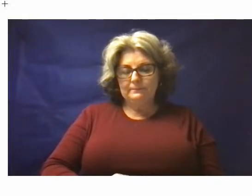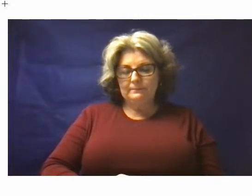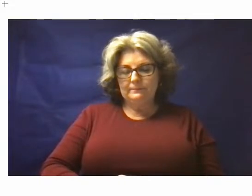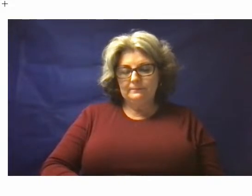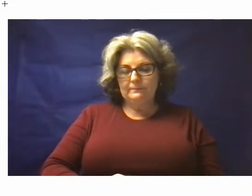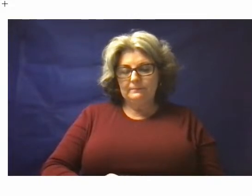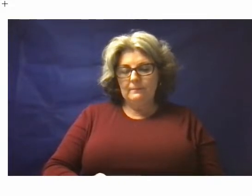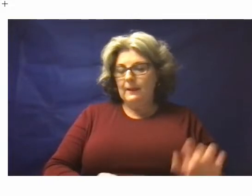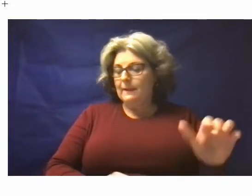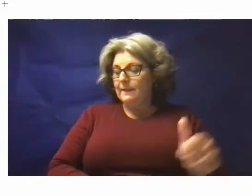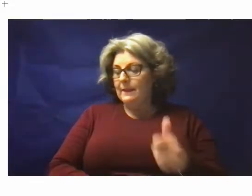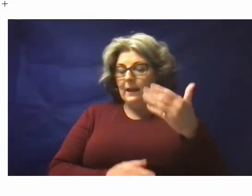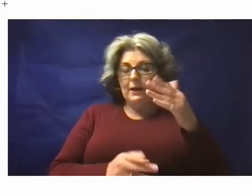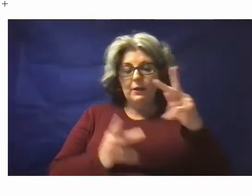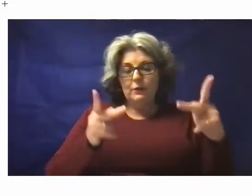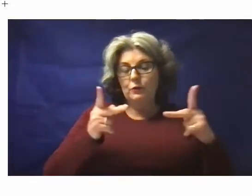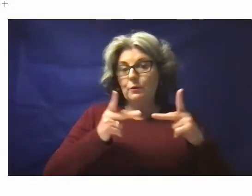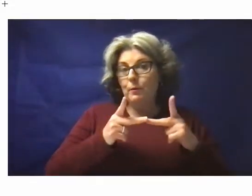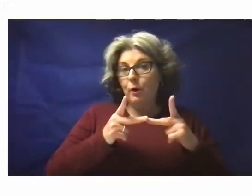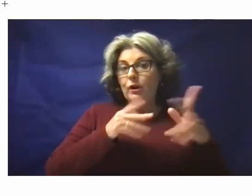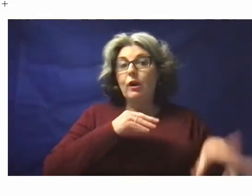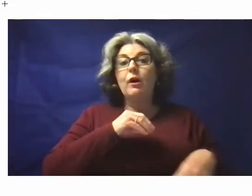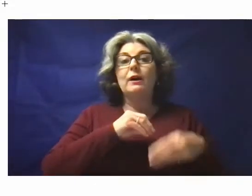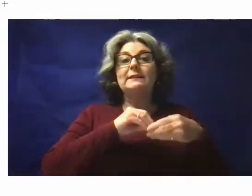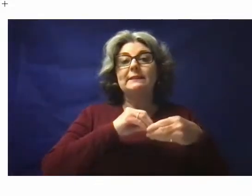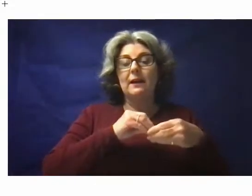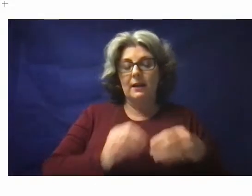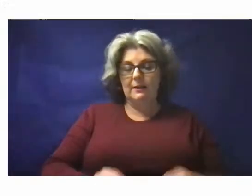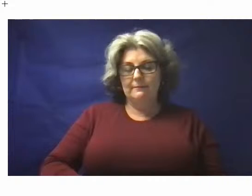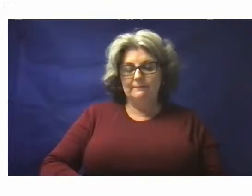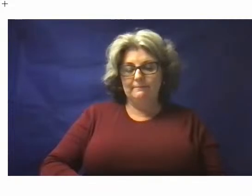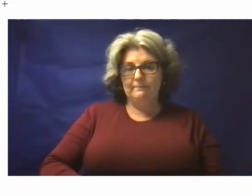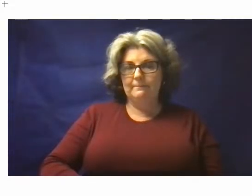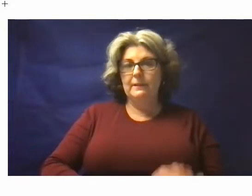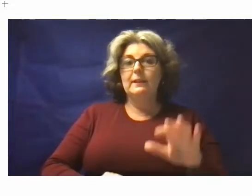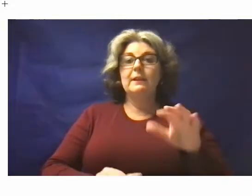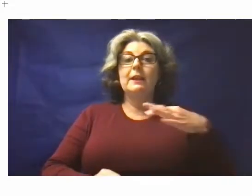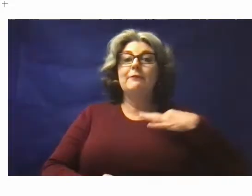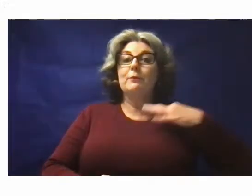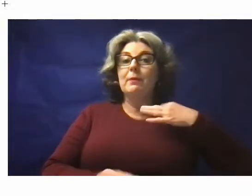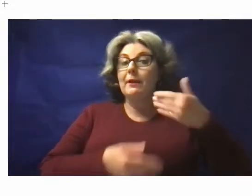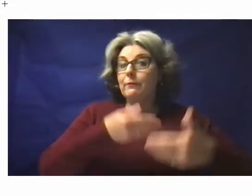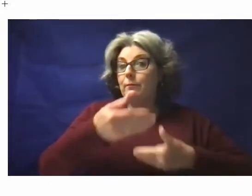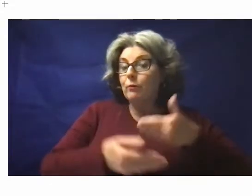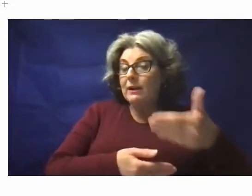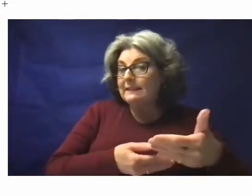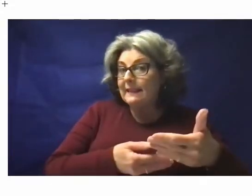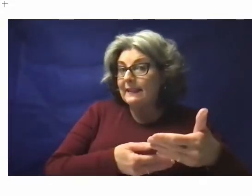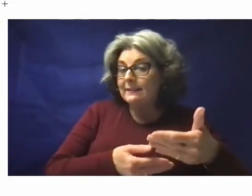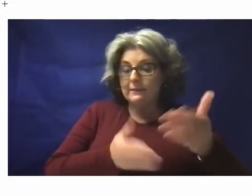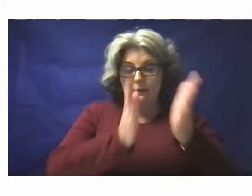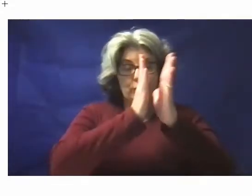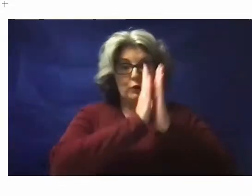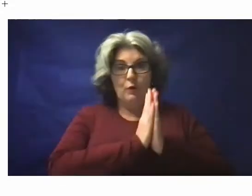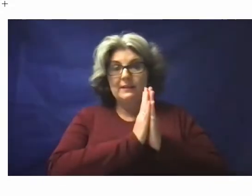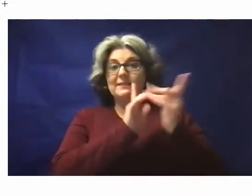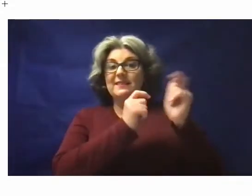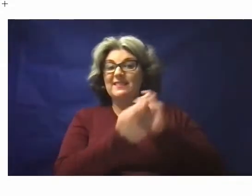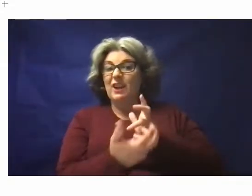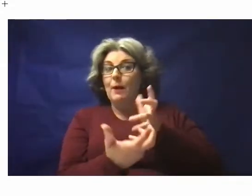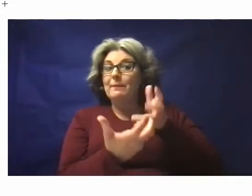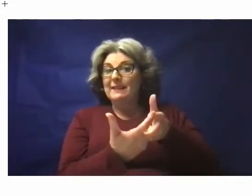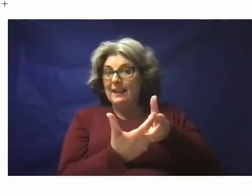The other part is then on top of that, if you are applying for a selection process and you're requesting accommodation,